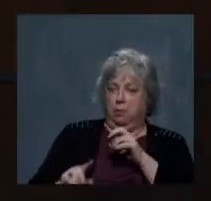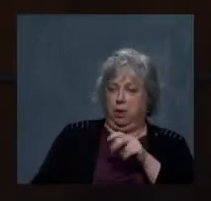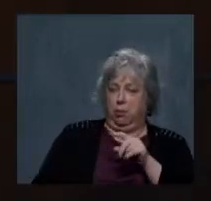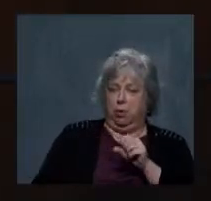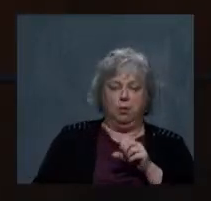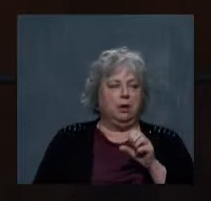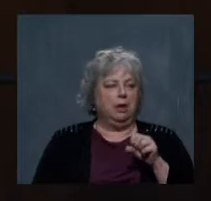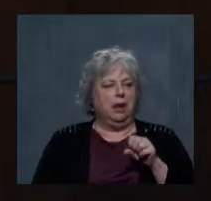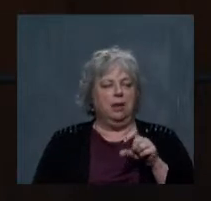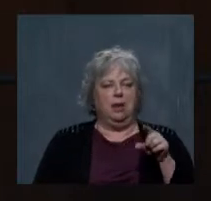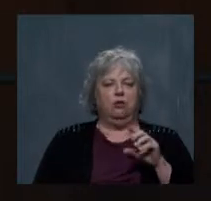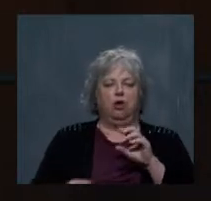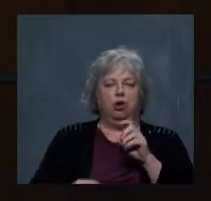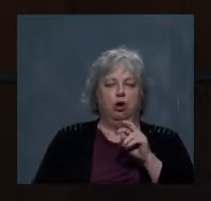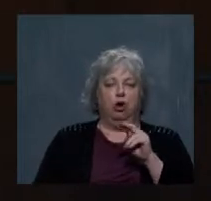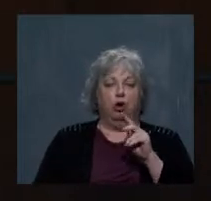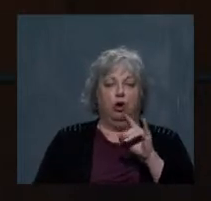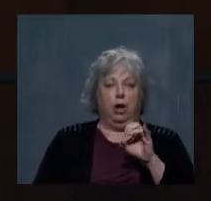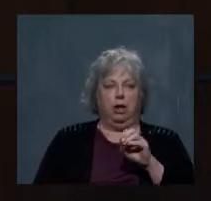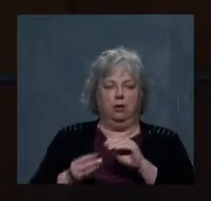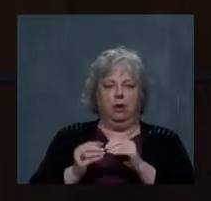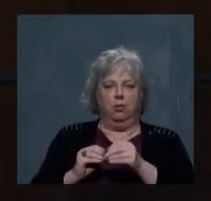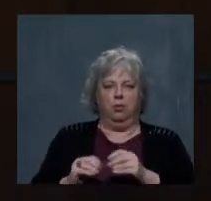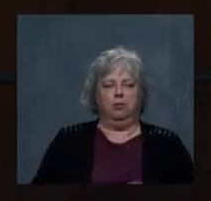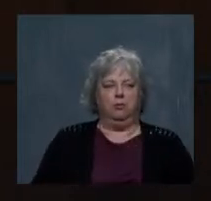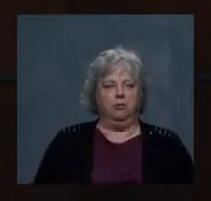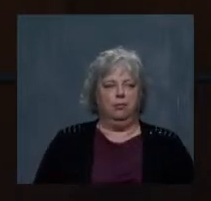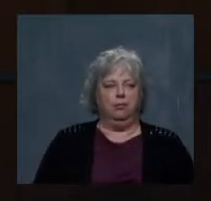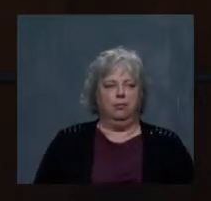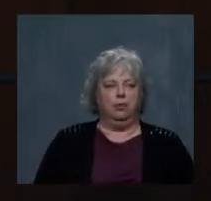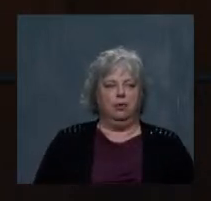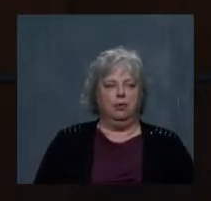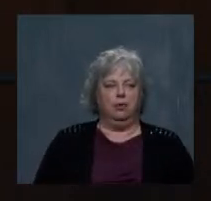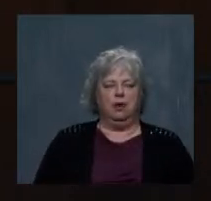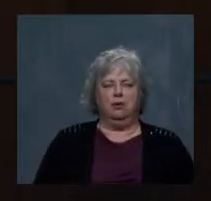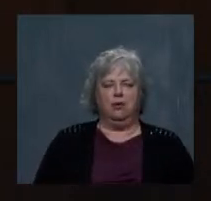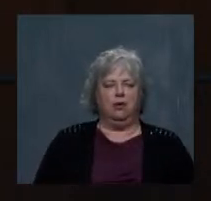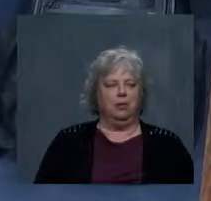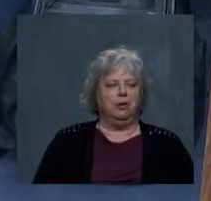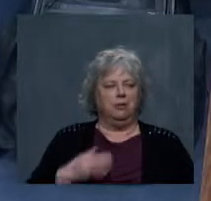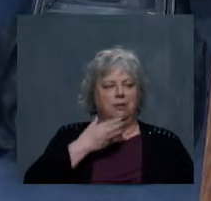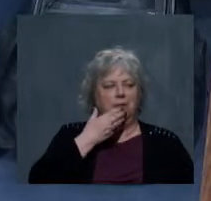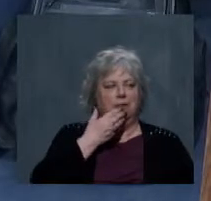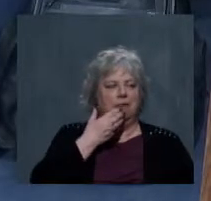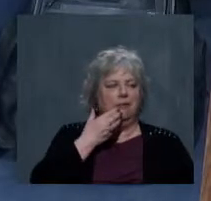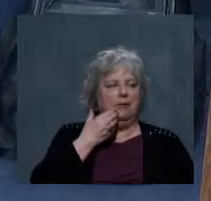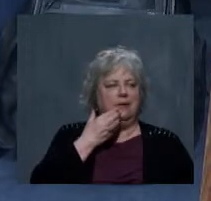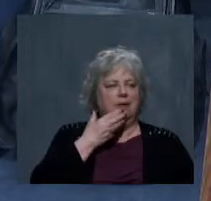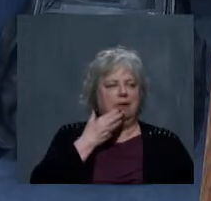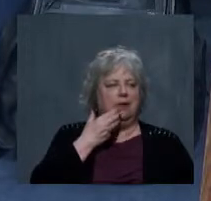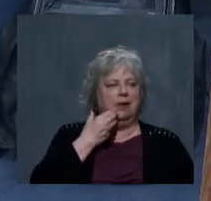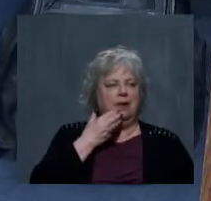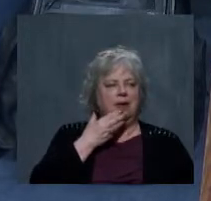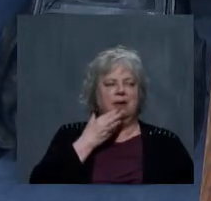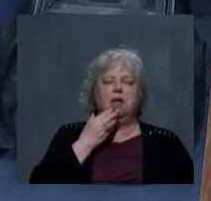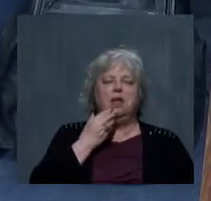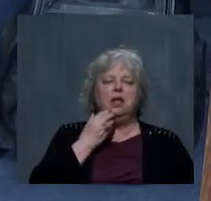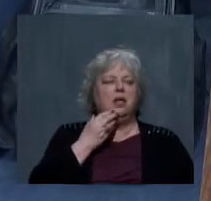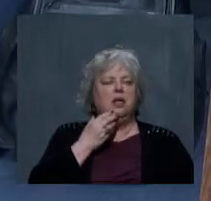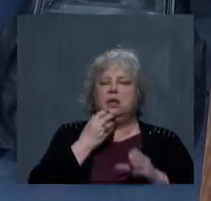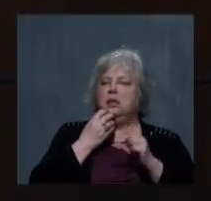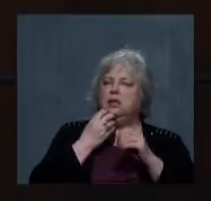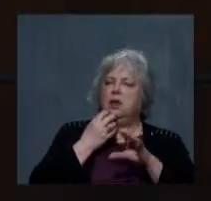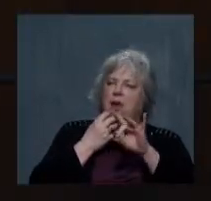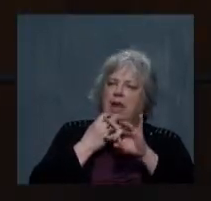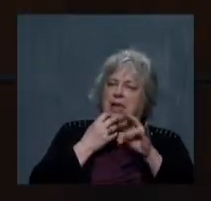are Arnie's numbers with the existing traffic and added, you know, projected traffic. So